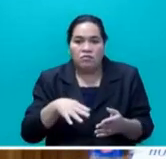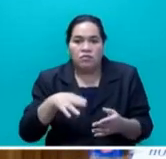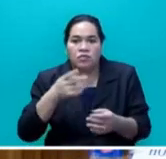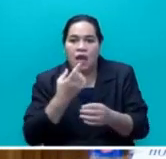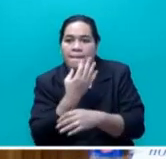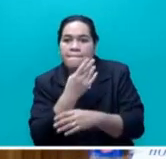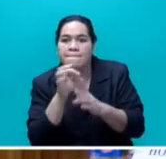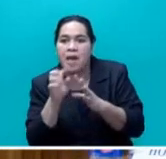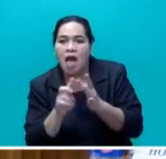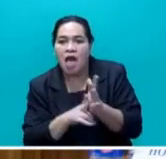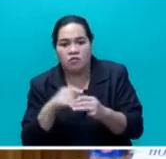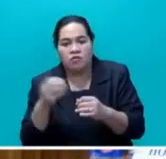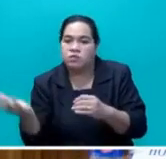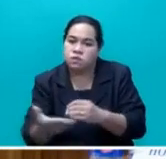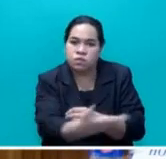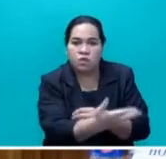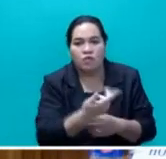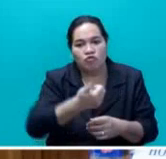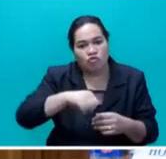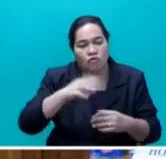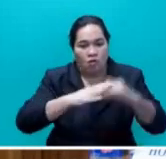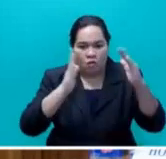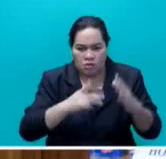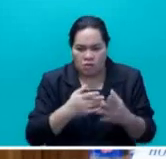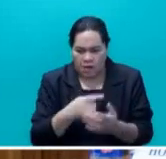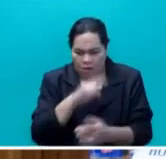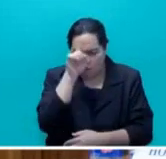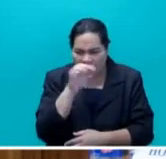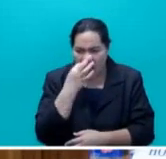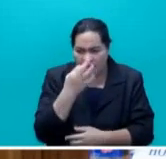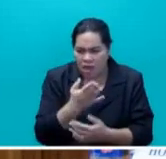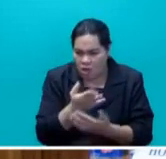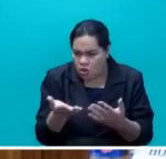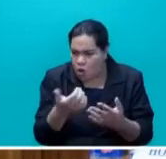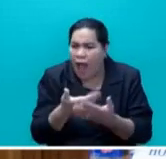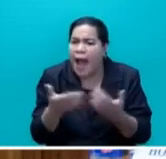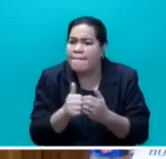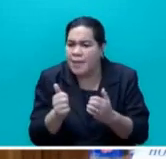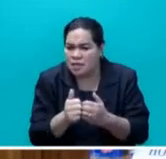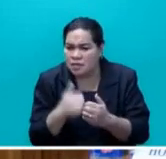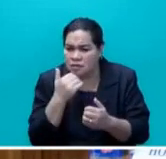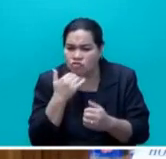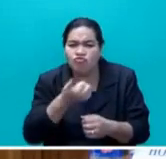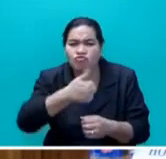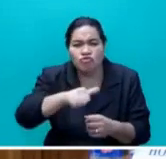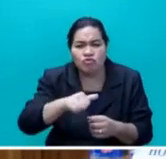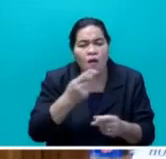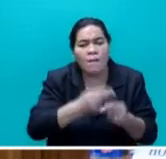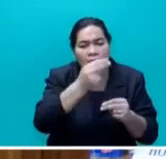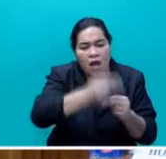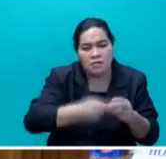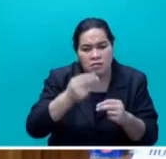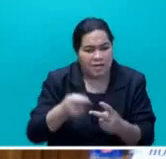used for housing rehabilitation? How much replanting of these two species has taken place from 2019 to date? Is